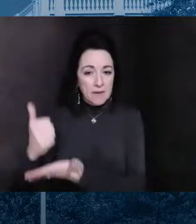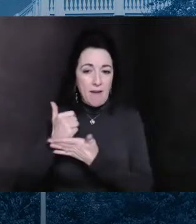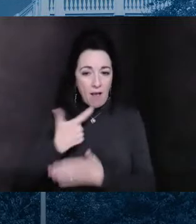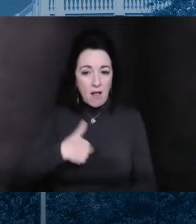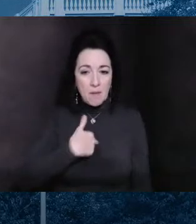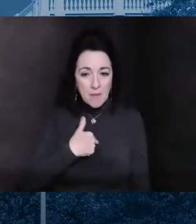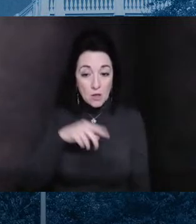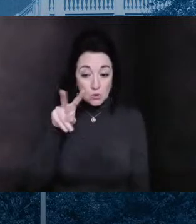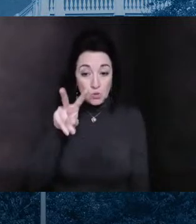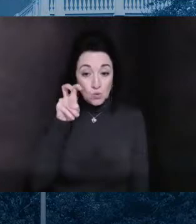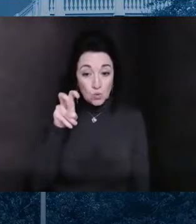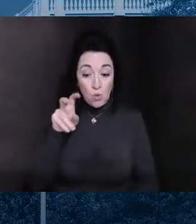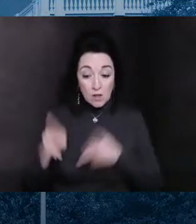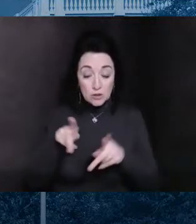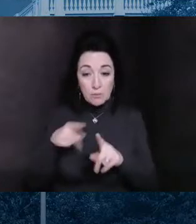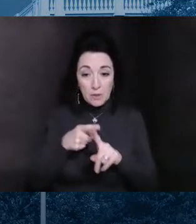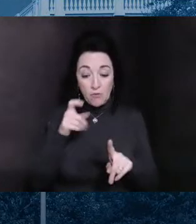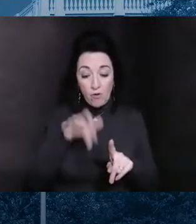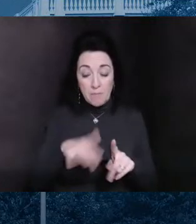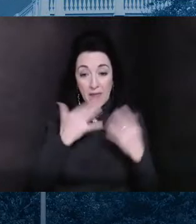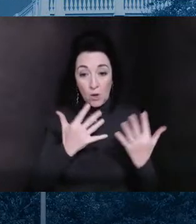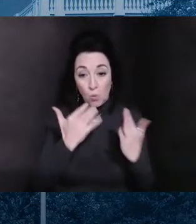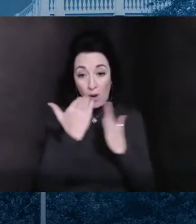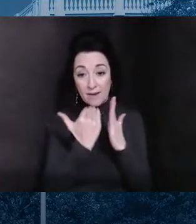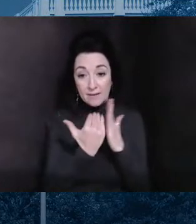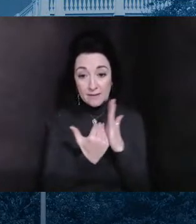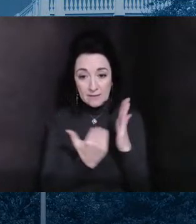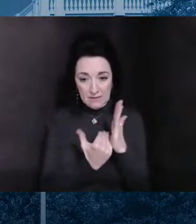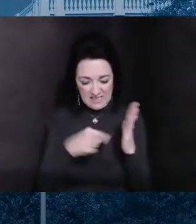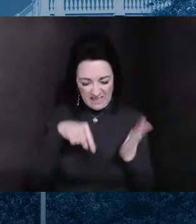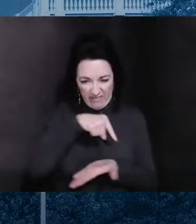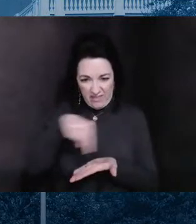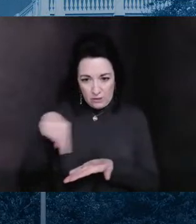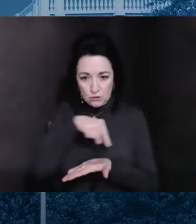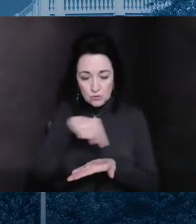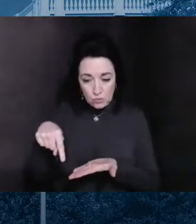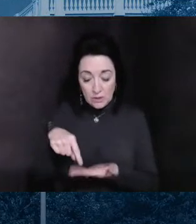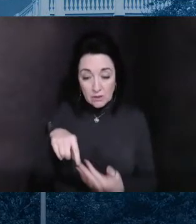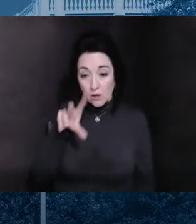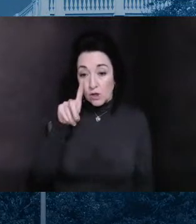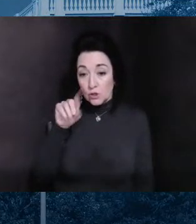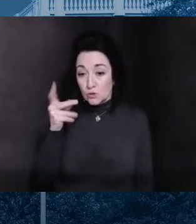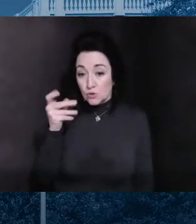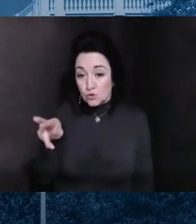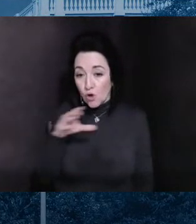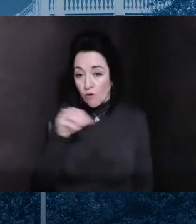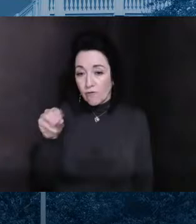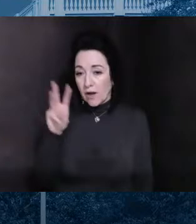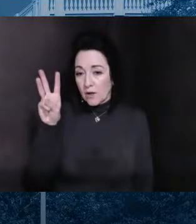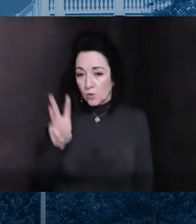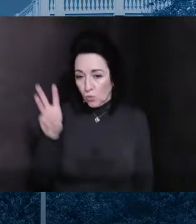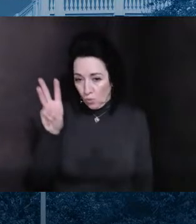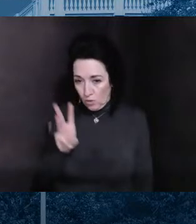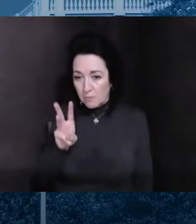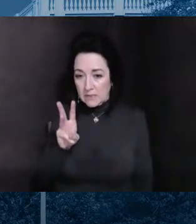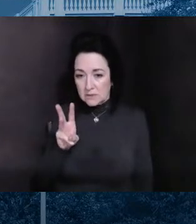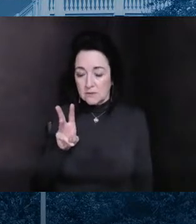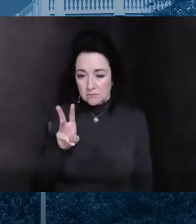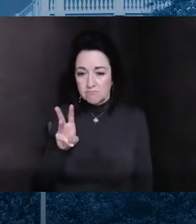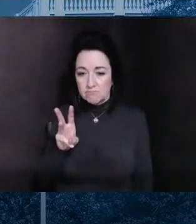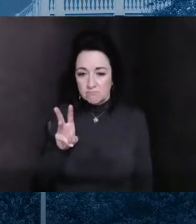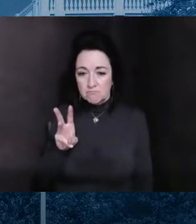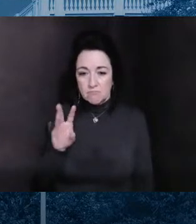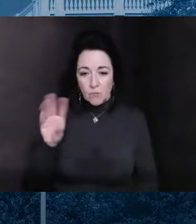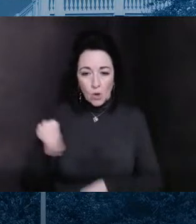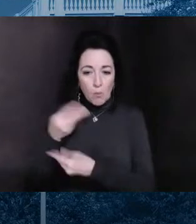list this week. And next week, Curative in Dover and Vault in Wilmington will also be